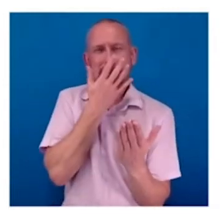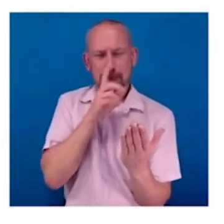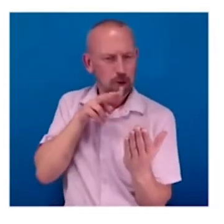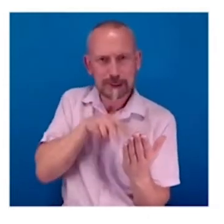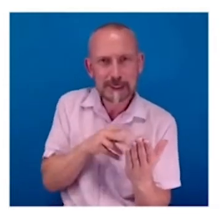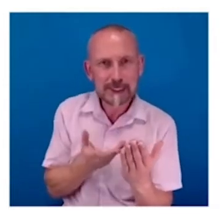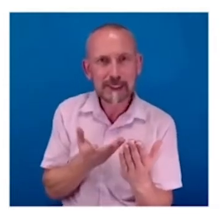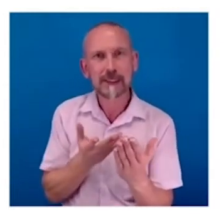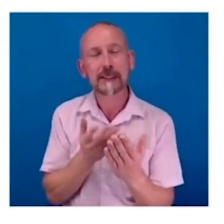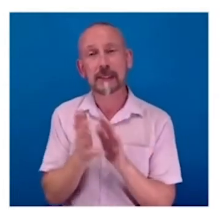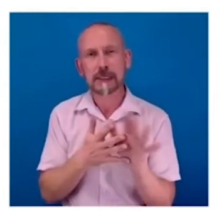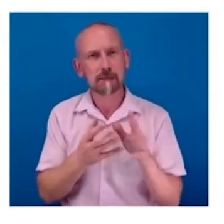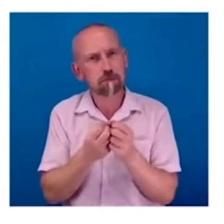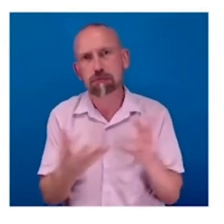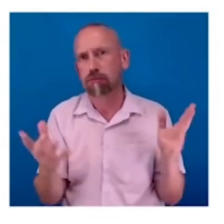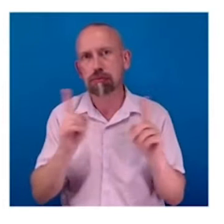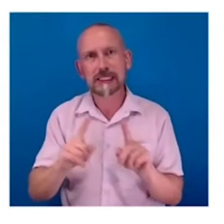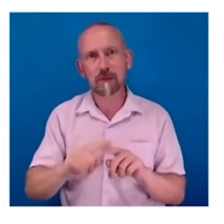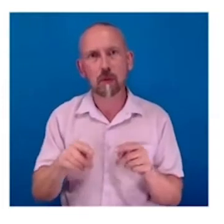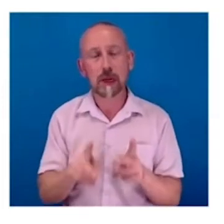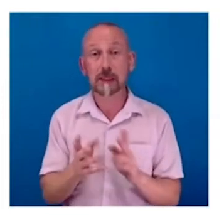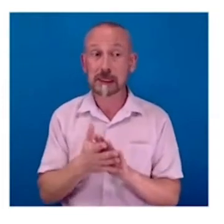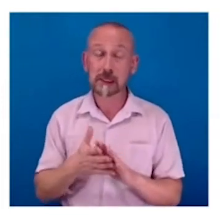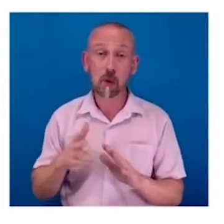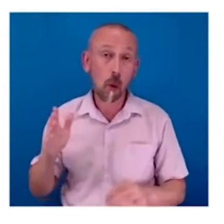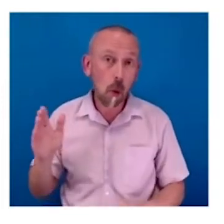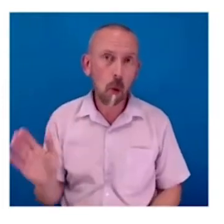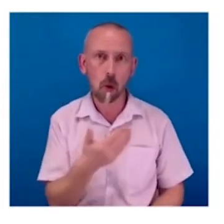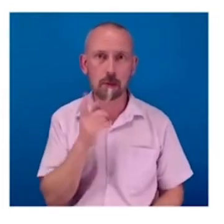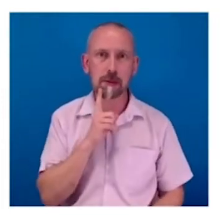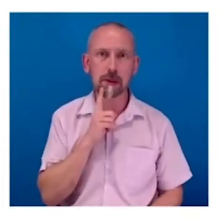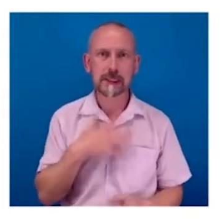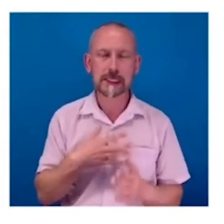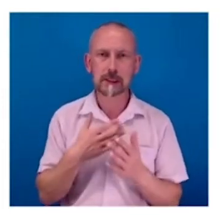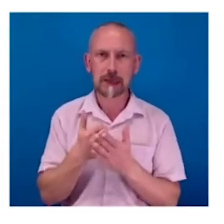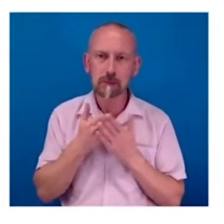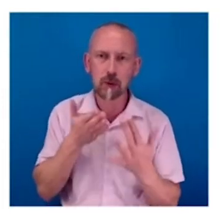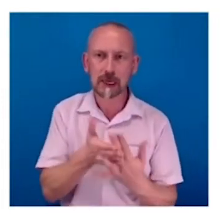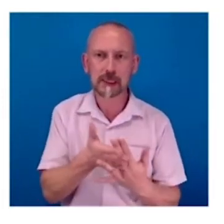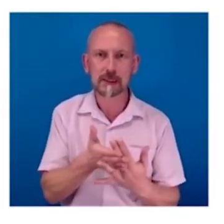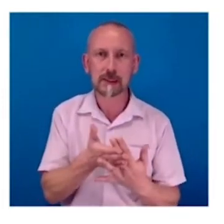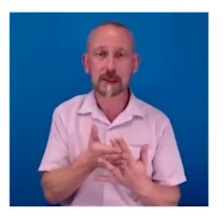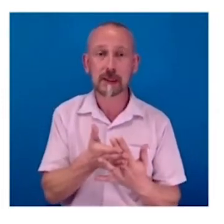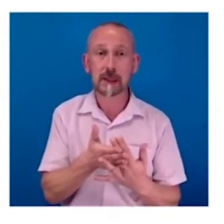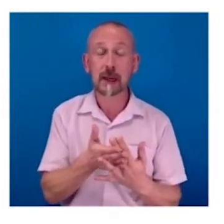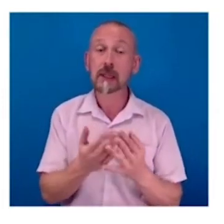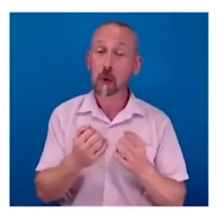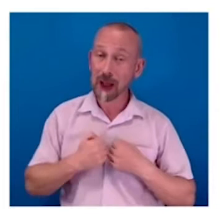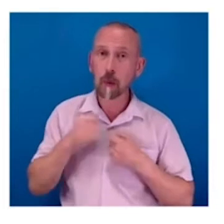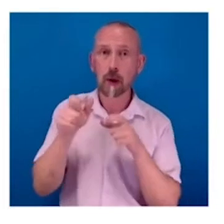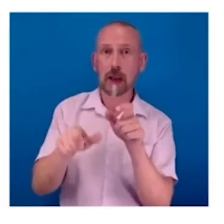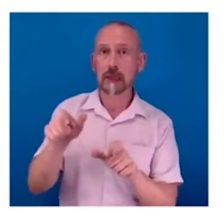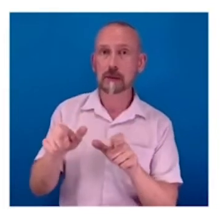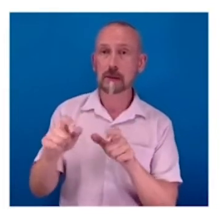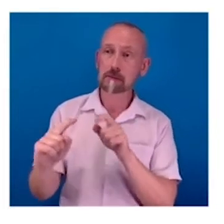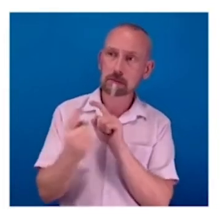know, this is actually now for every single person, and we're seeing a recognition of that in the clients that come to us asking for our services,